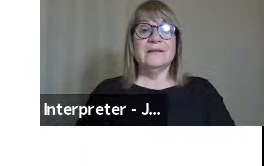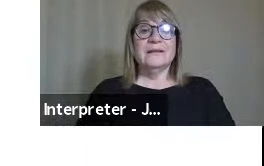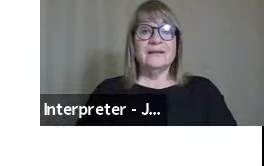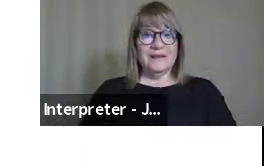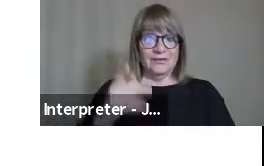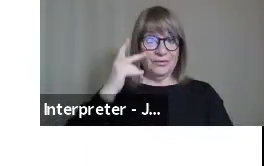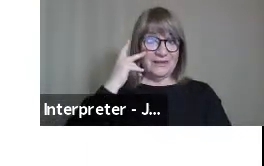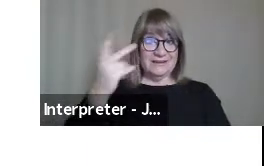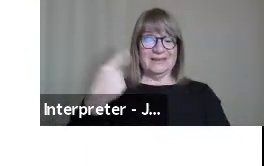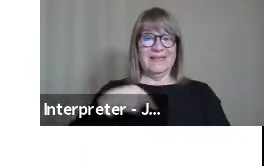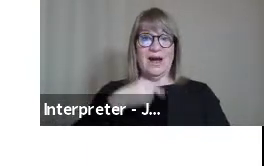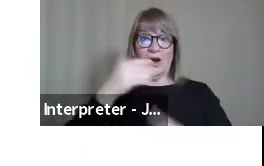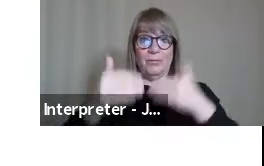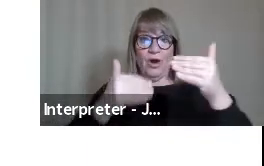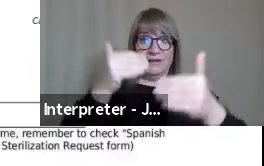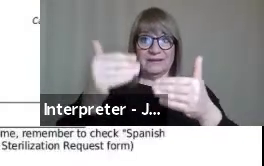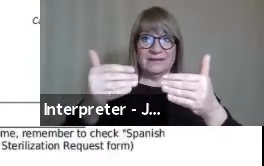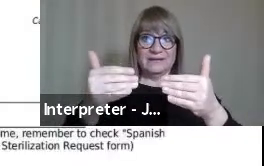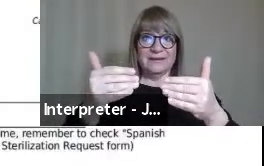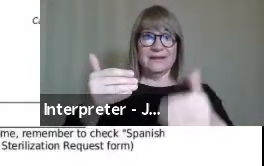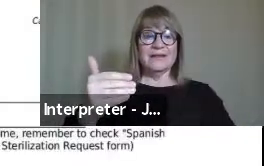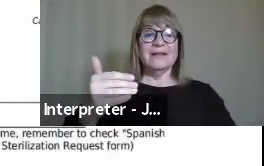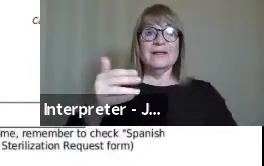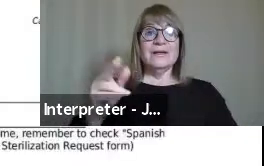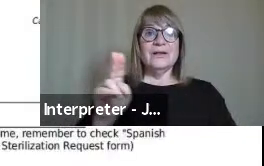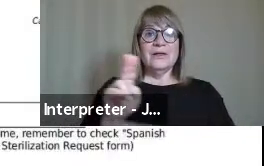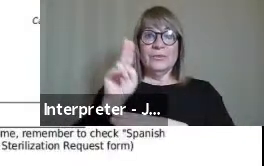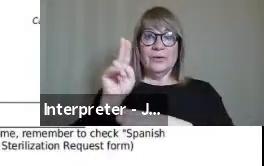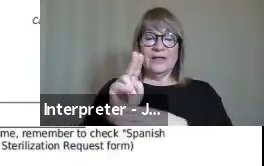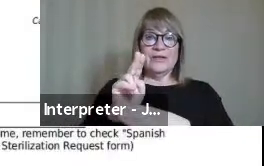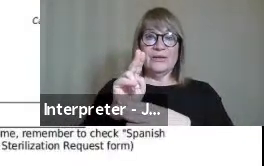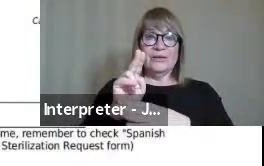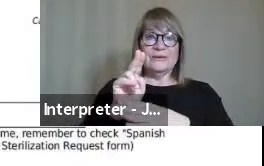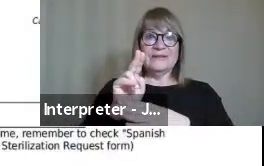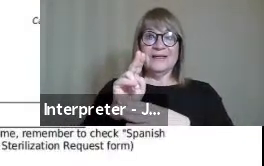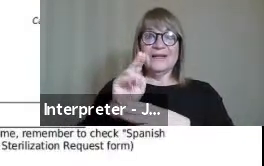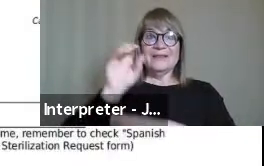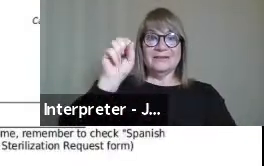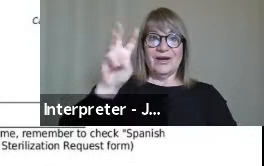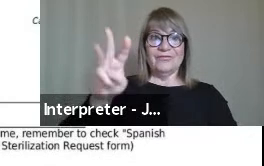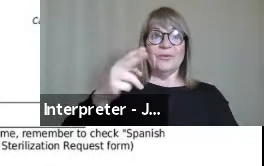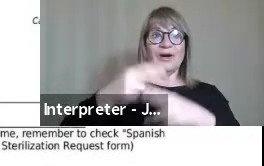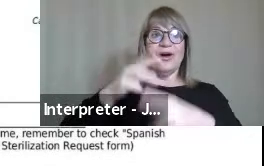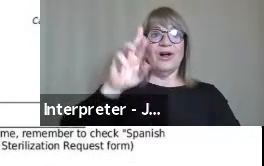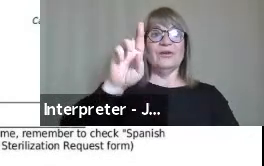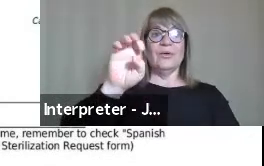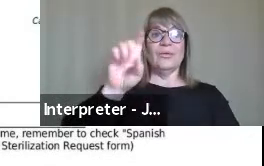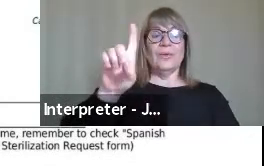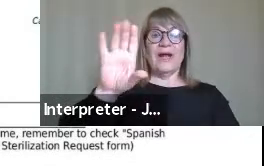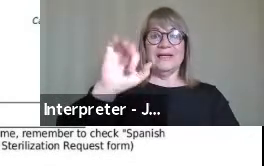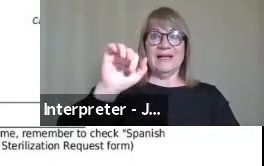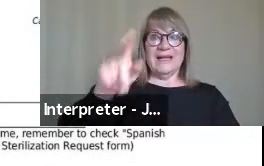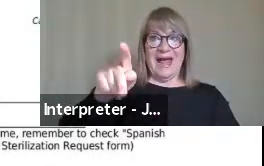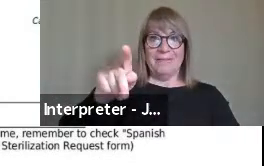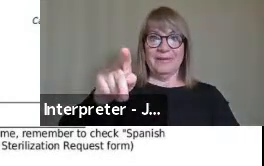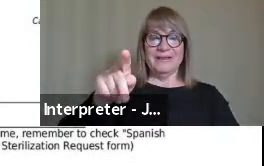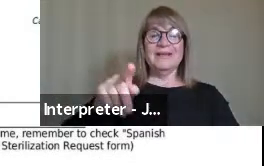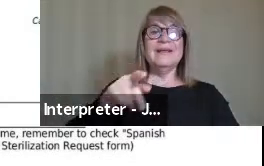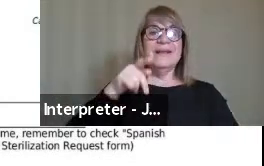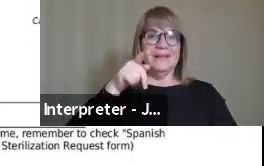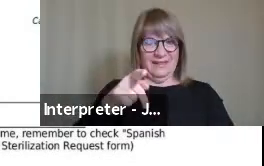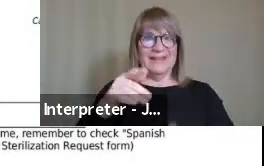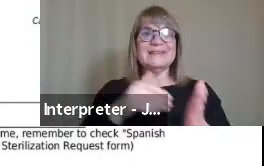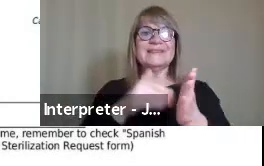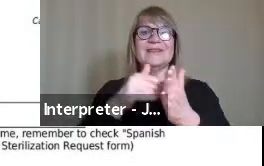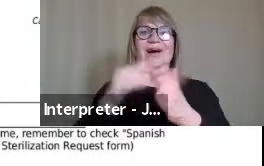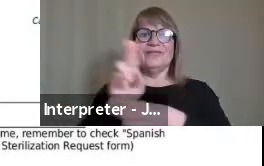use a platform called research electronic data capture or red cap this is a platform that's often used for